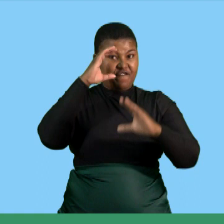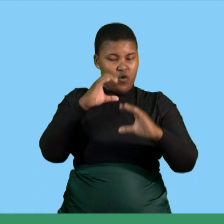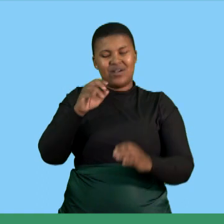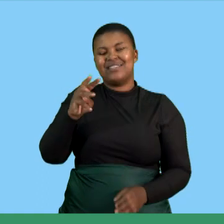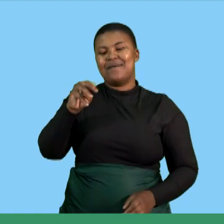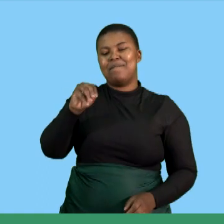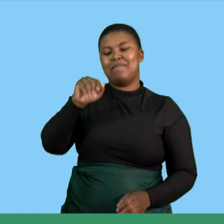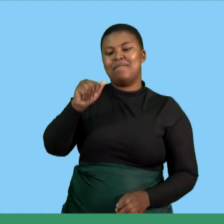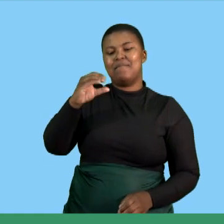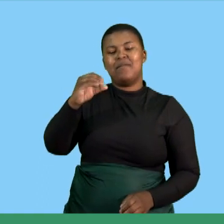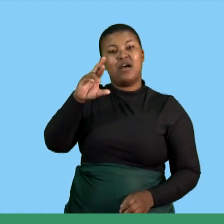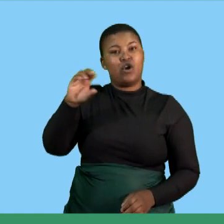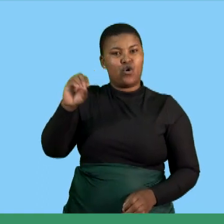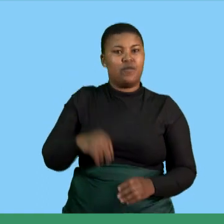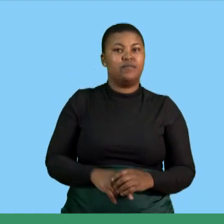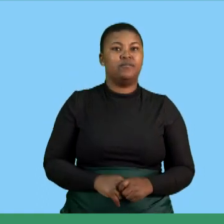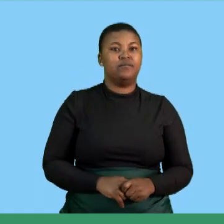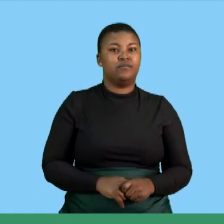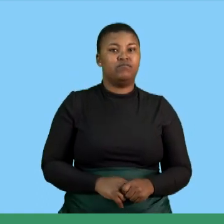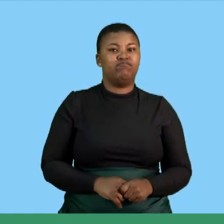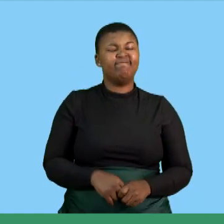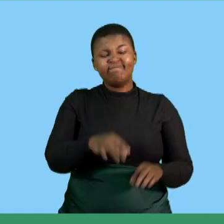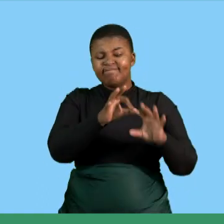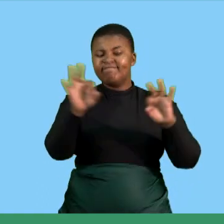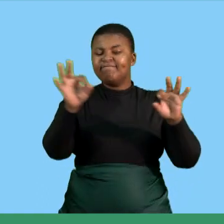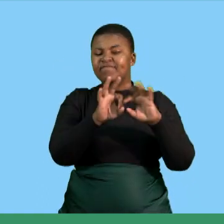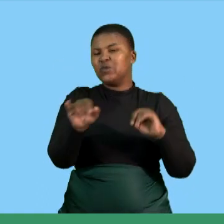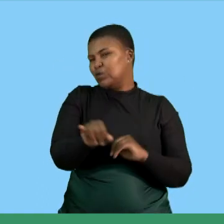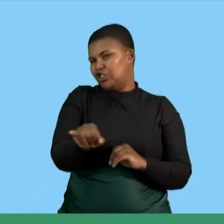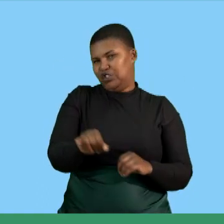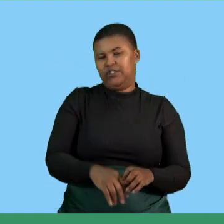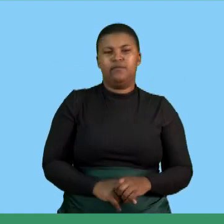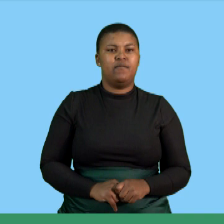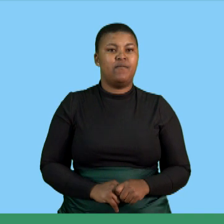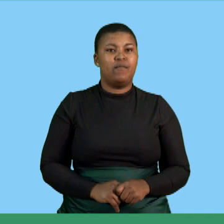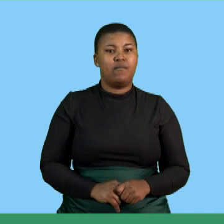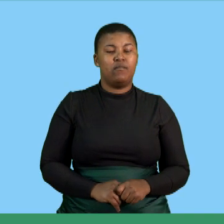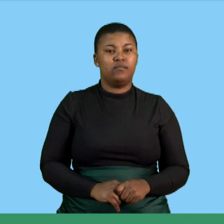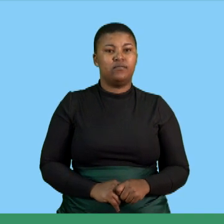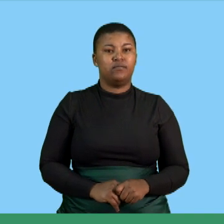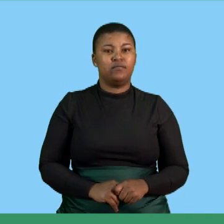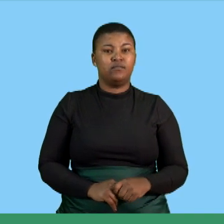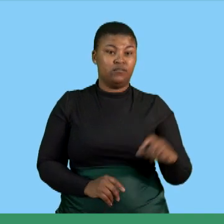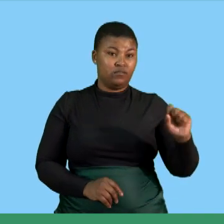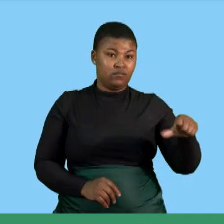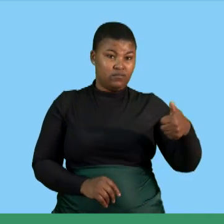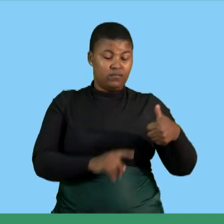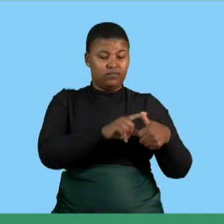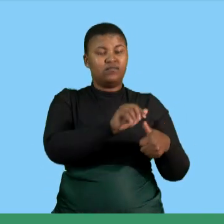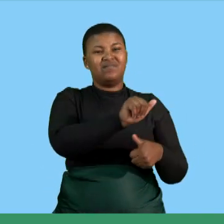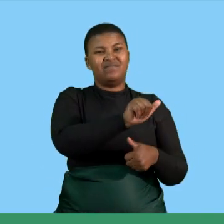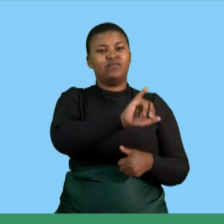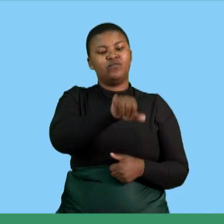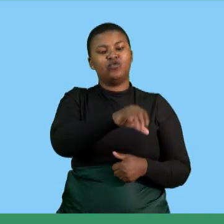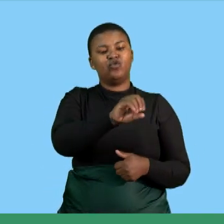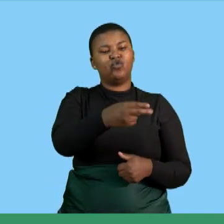are busy working with, described by the following statements. So the first statement,